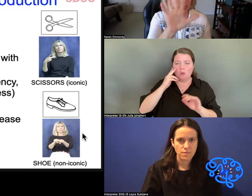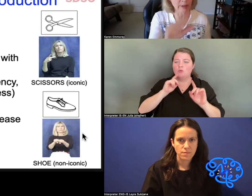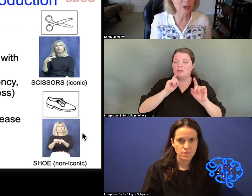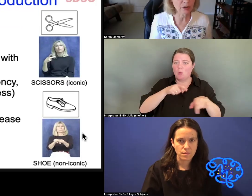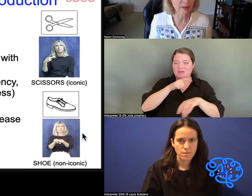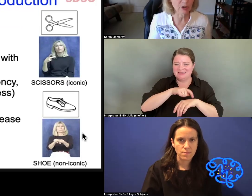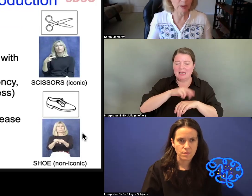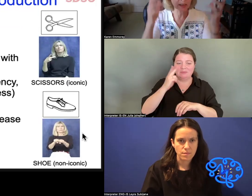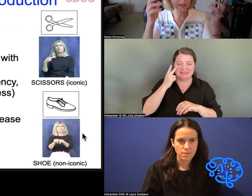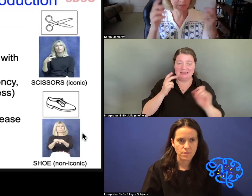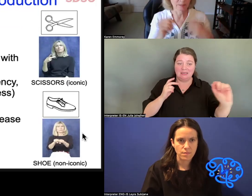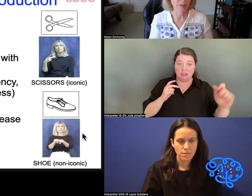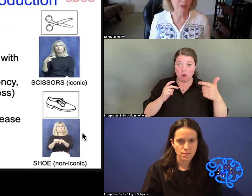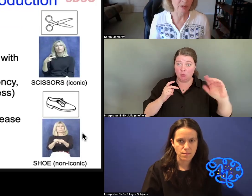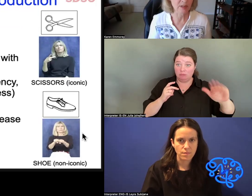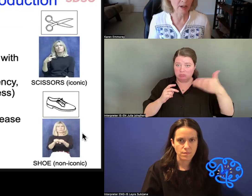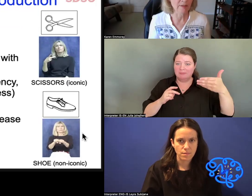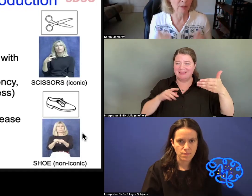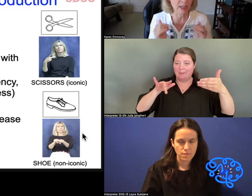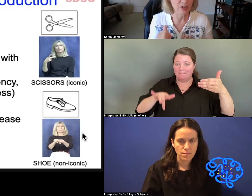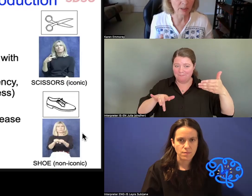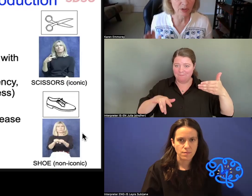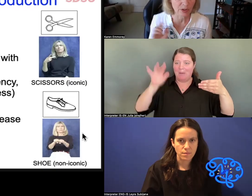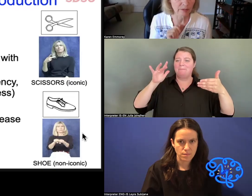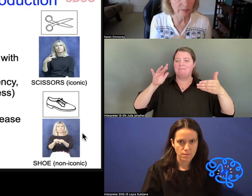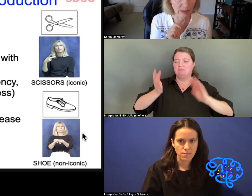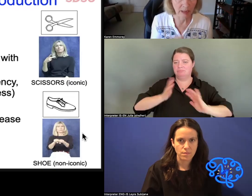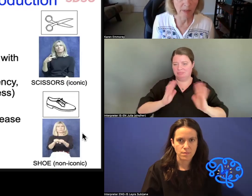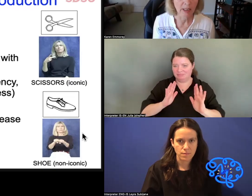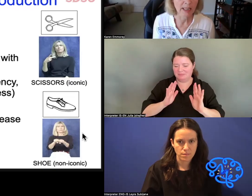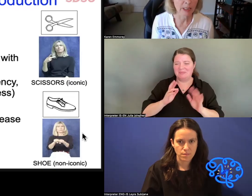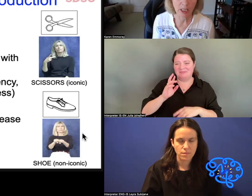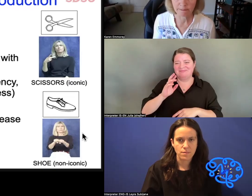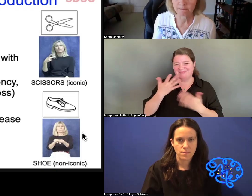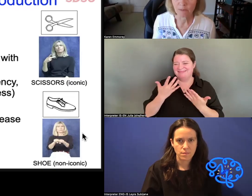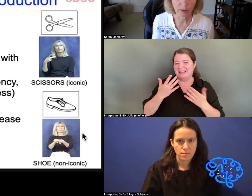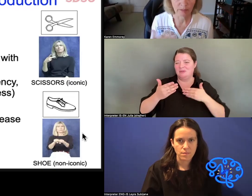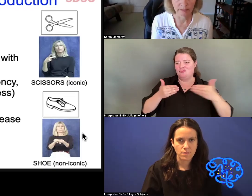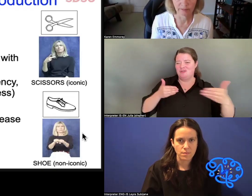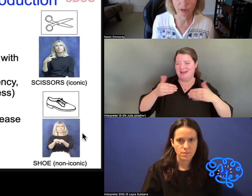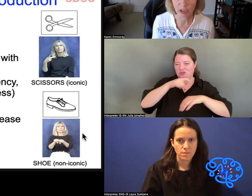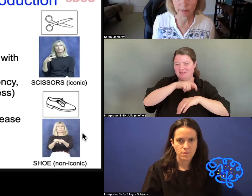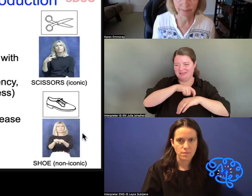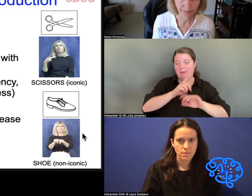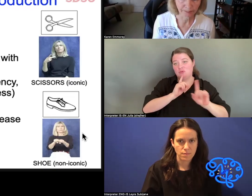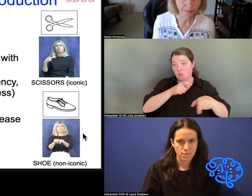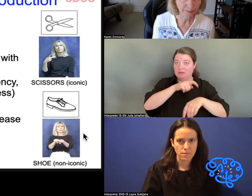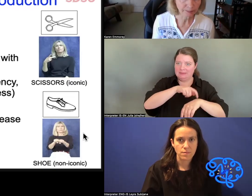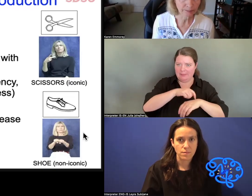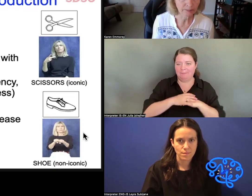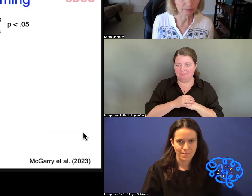So you see the picture, and then you release to produce the sign, and that reaction time is your naming time for the picture.